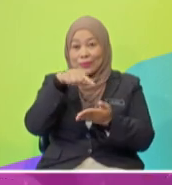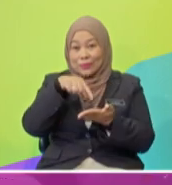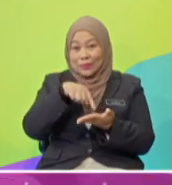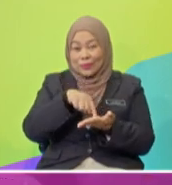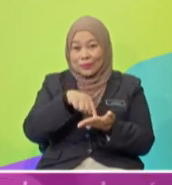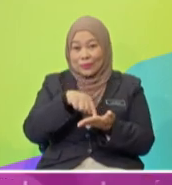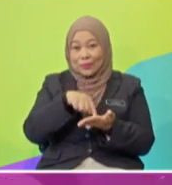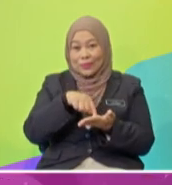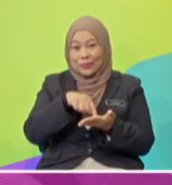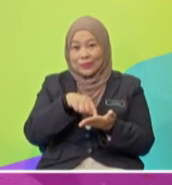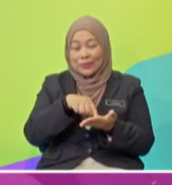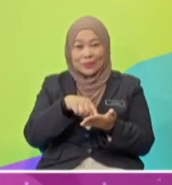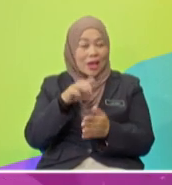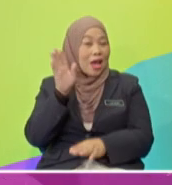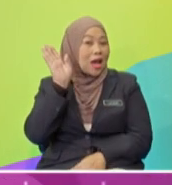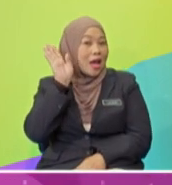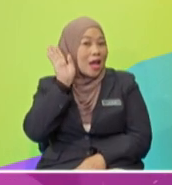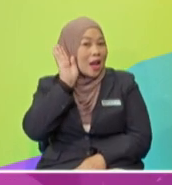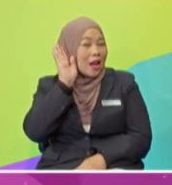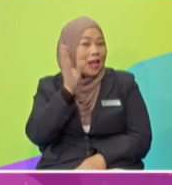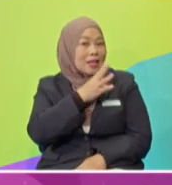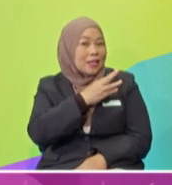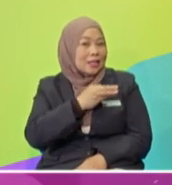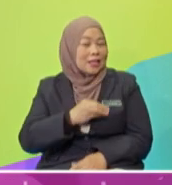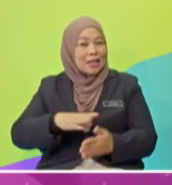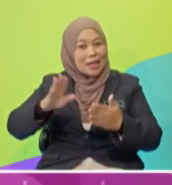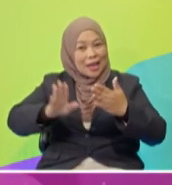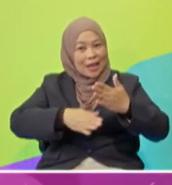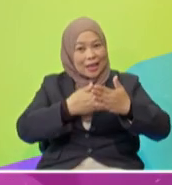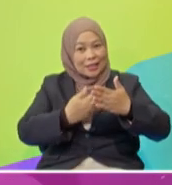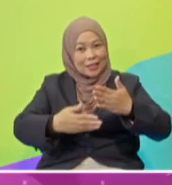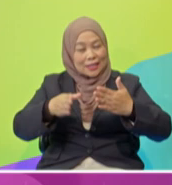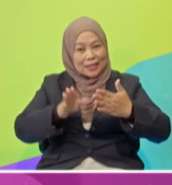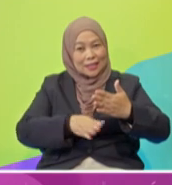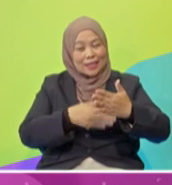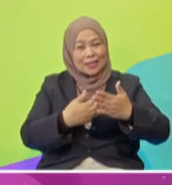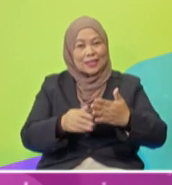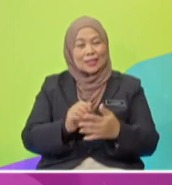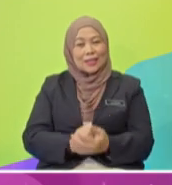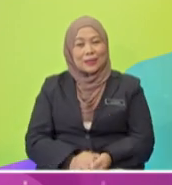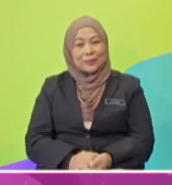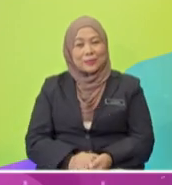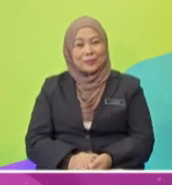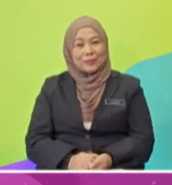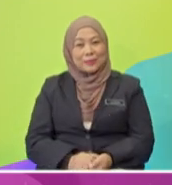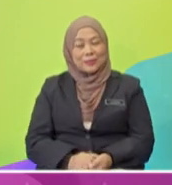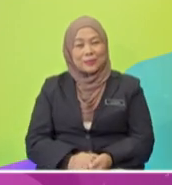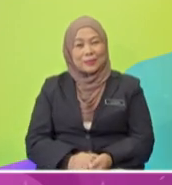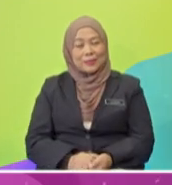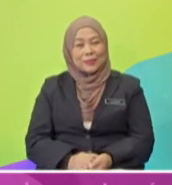to and sing song. And we have sing the Hello song. And maybe we're going to learn another